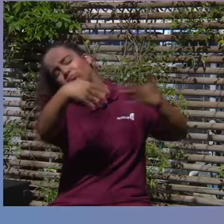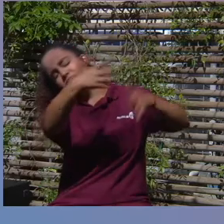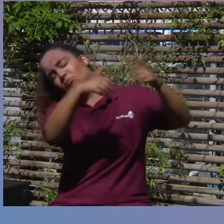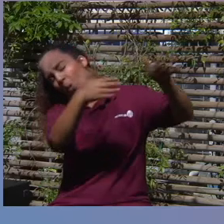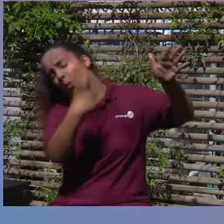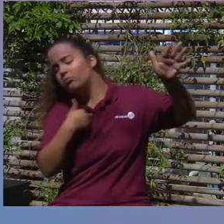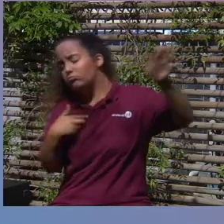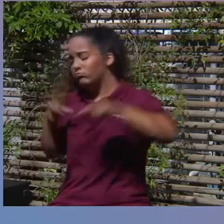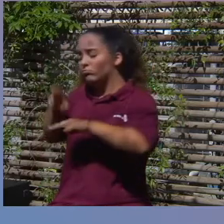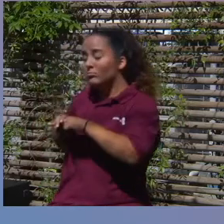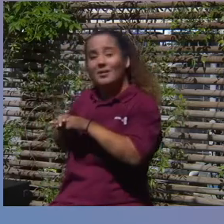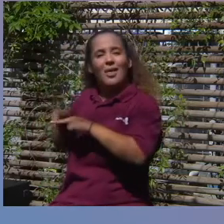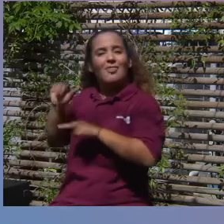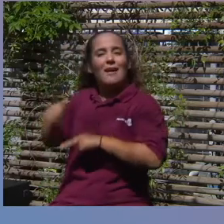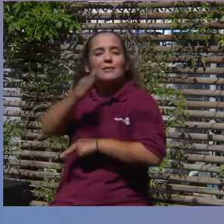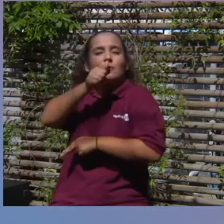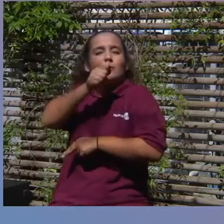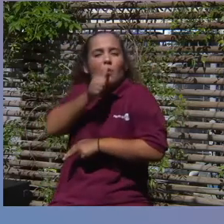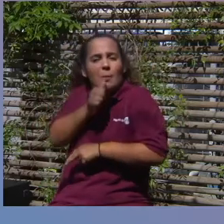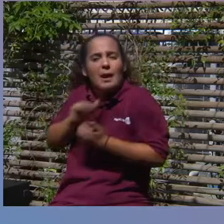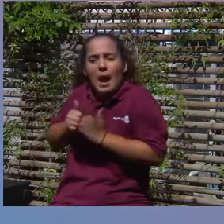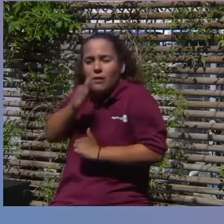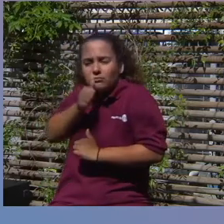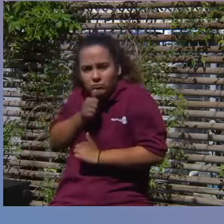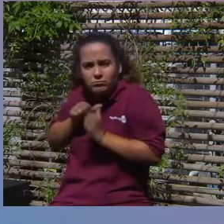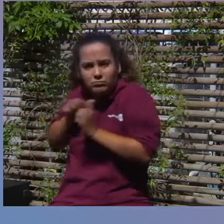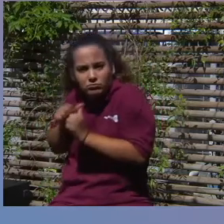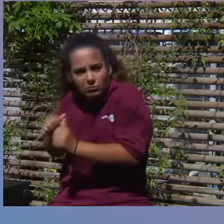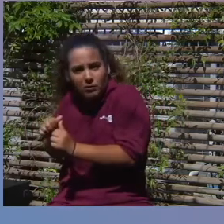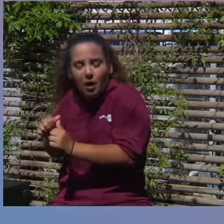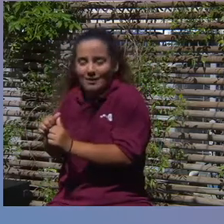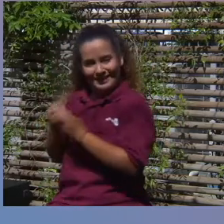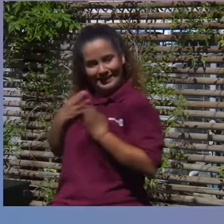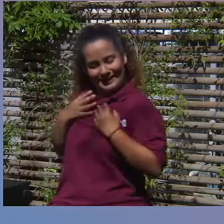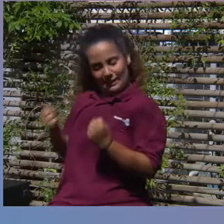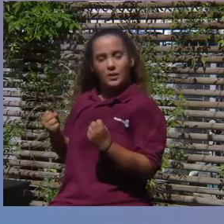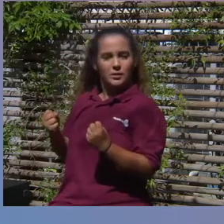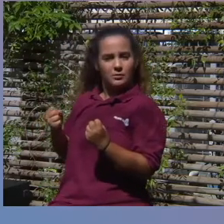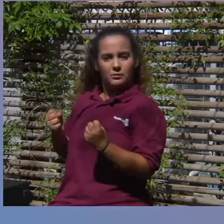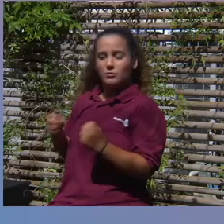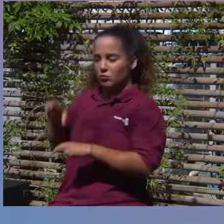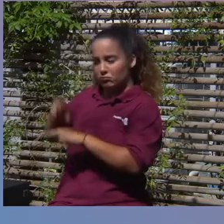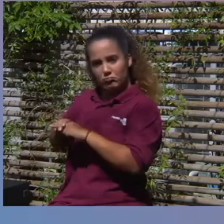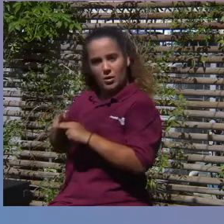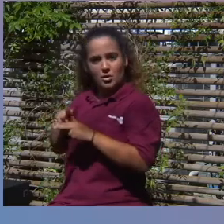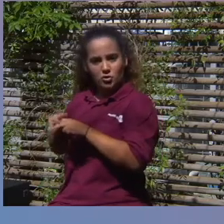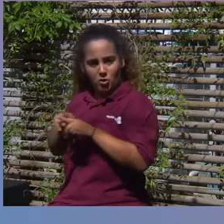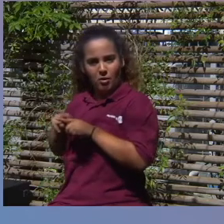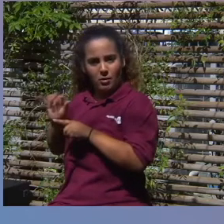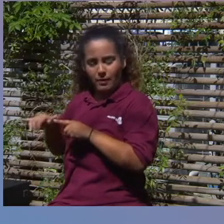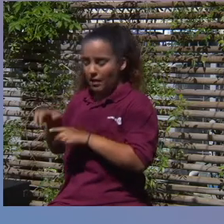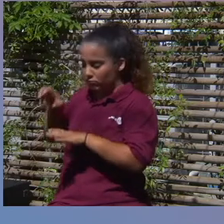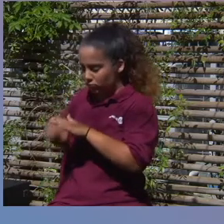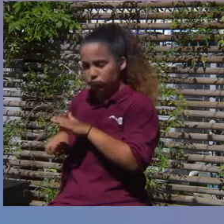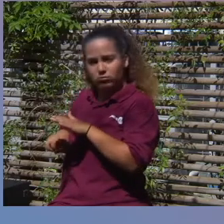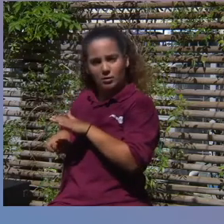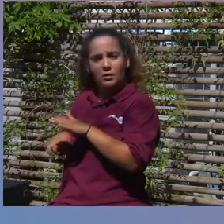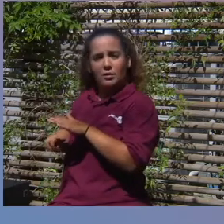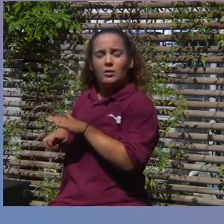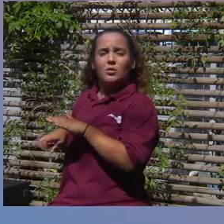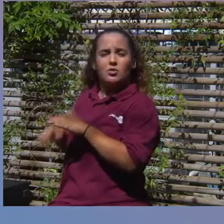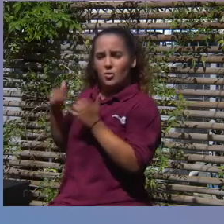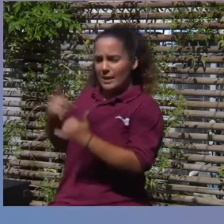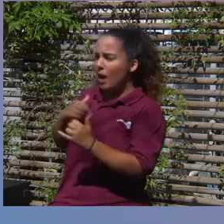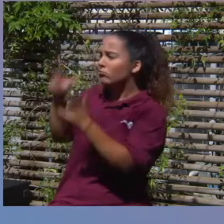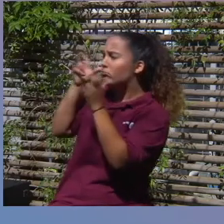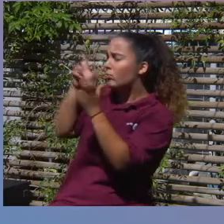not knowing that they were coping strategies, right? These were healing strategies. And how much of that are we continuing to do? I know there's, you know, the huge conversation around